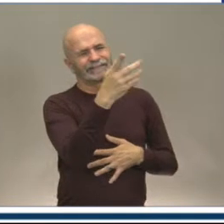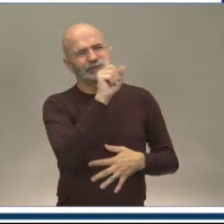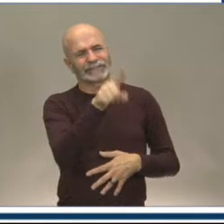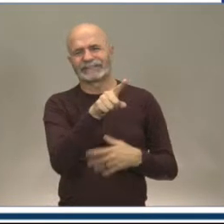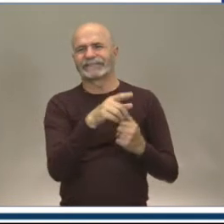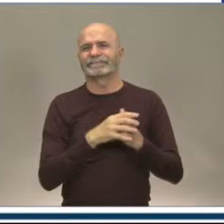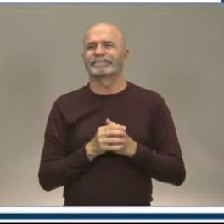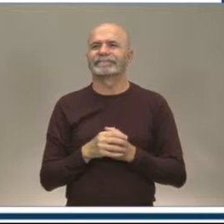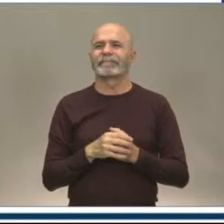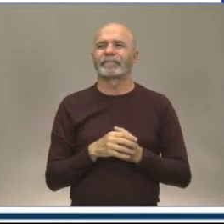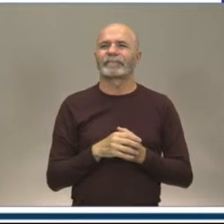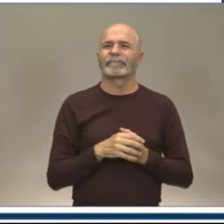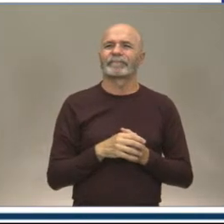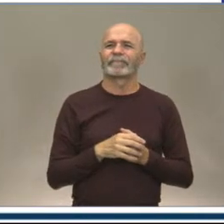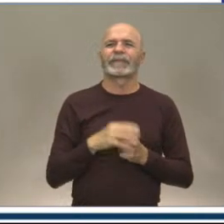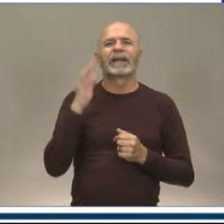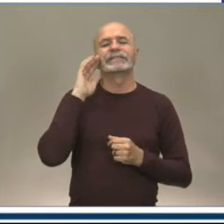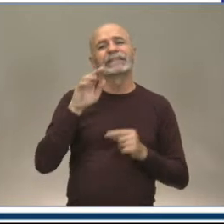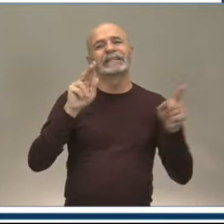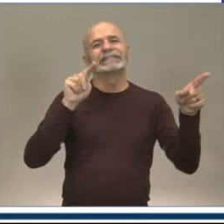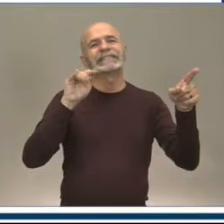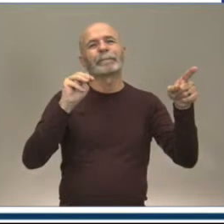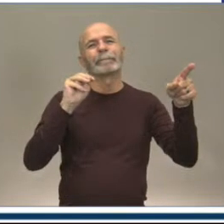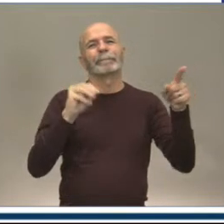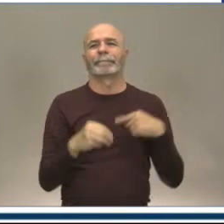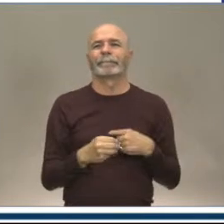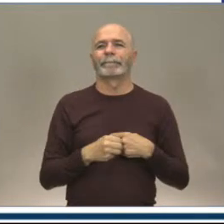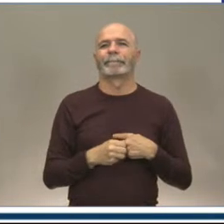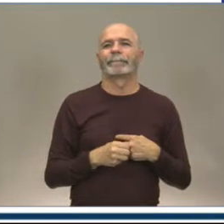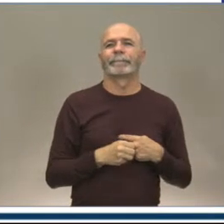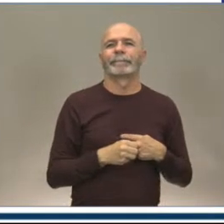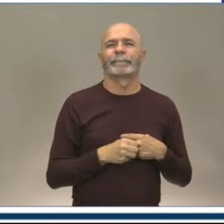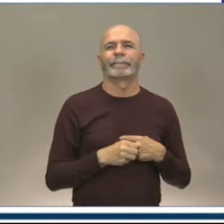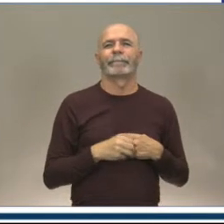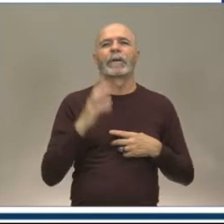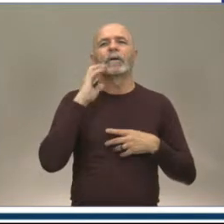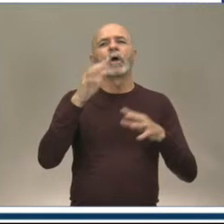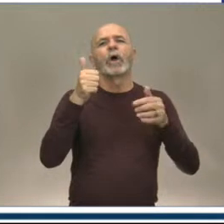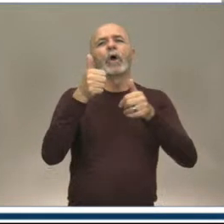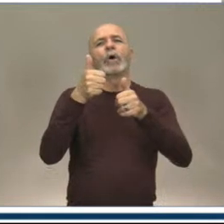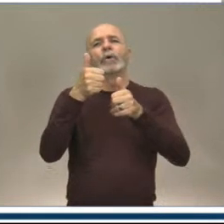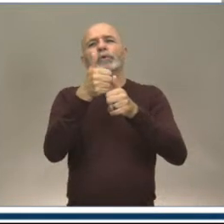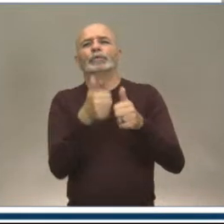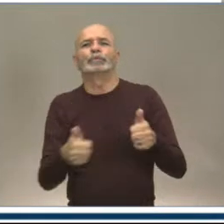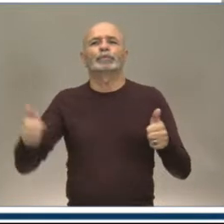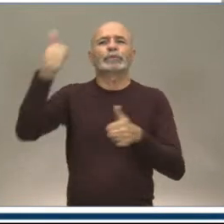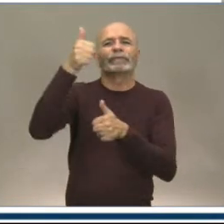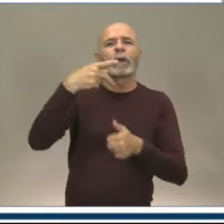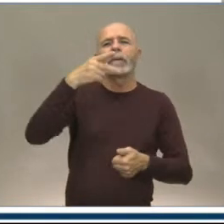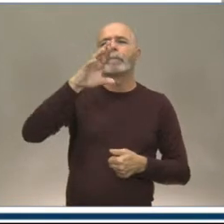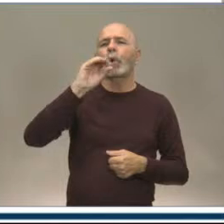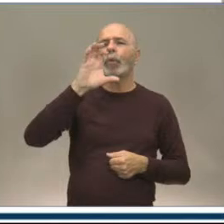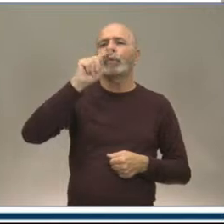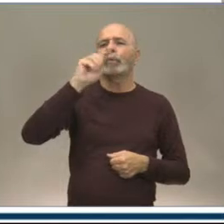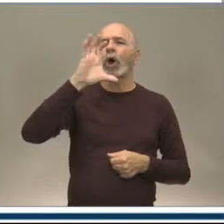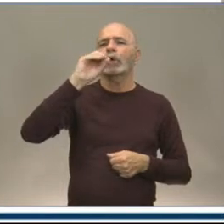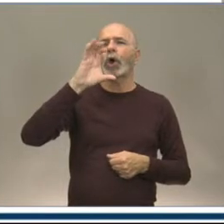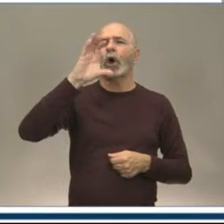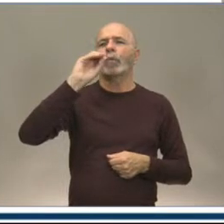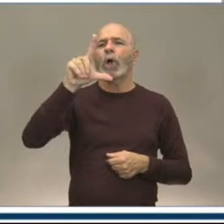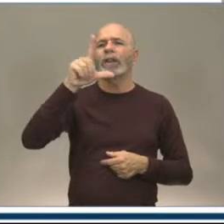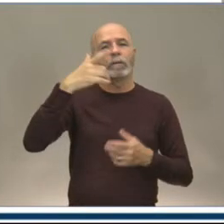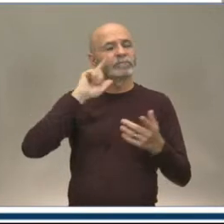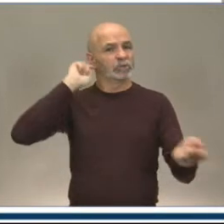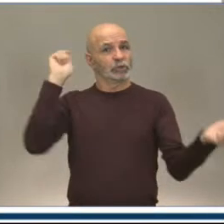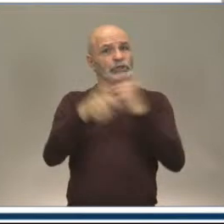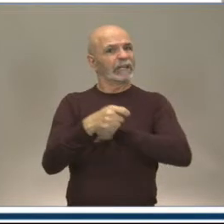protocol position? Just look, since we were sworn in, we've kind of made a few changes in different departments, and that was just part of a change, just